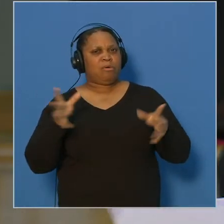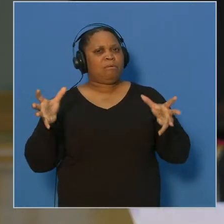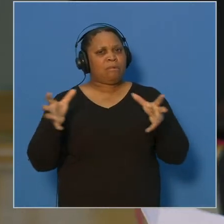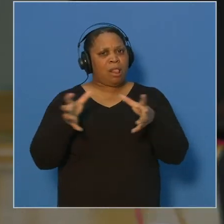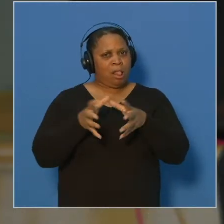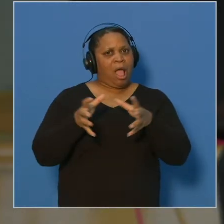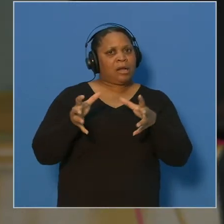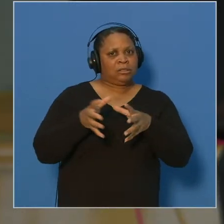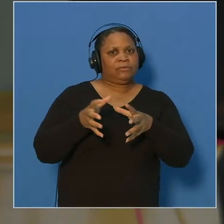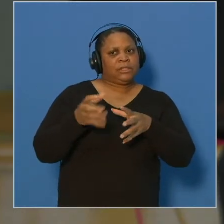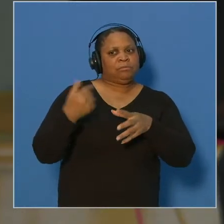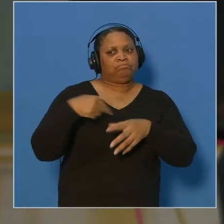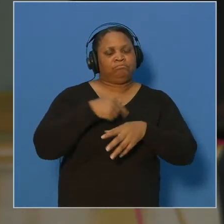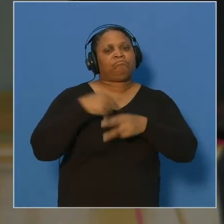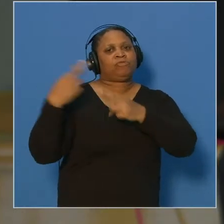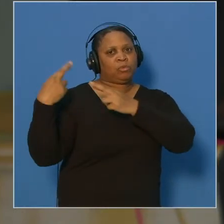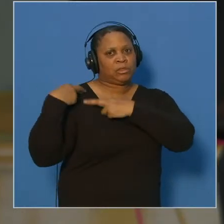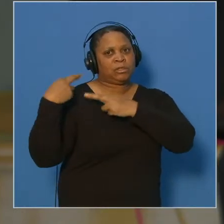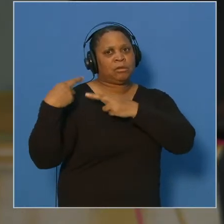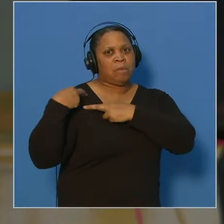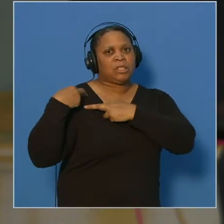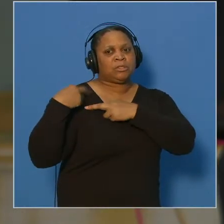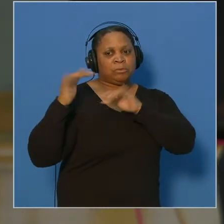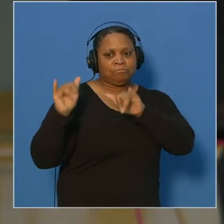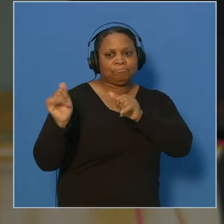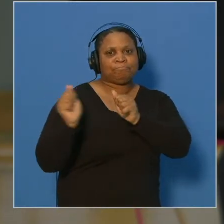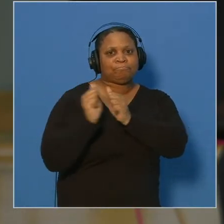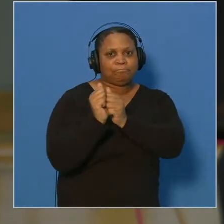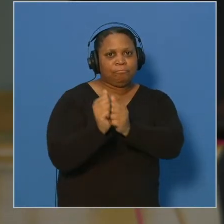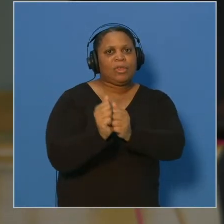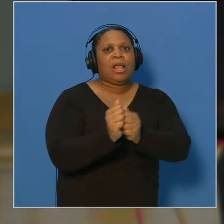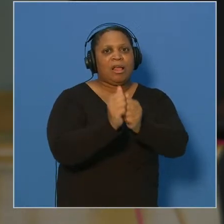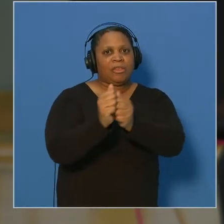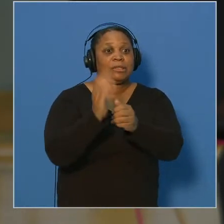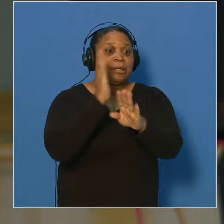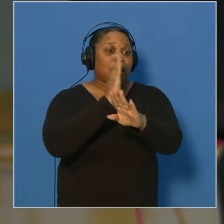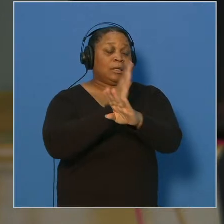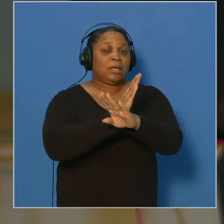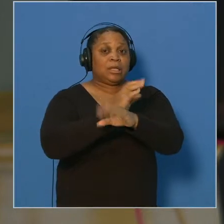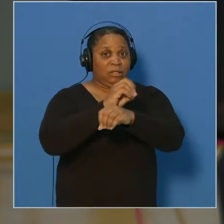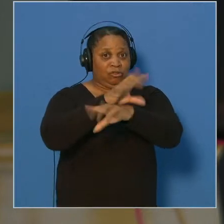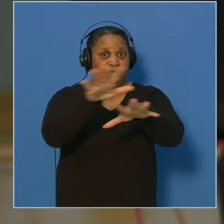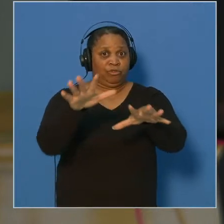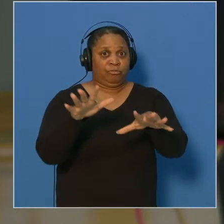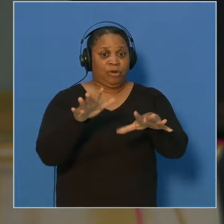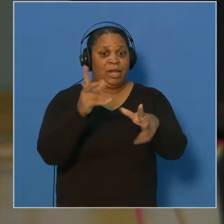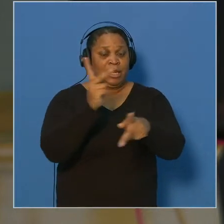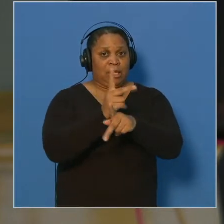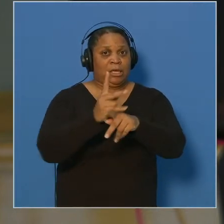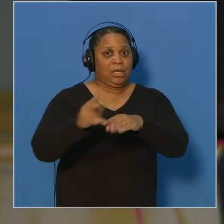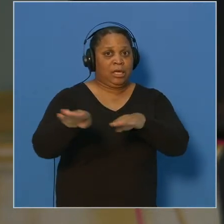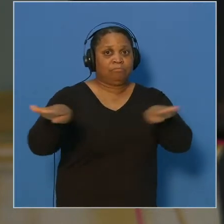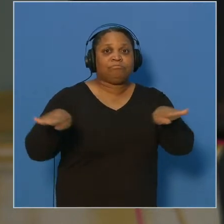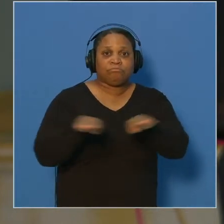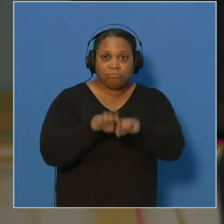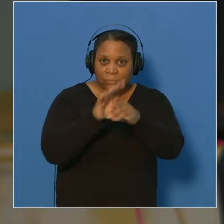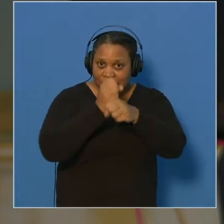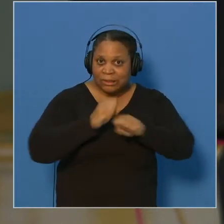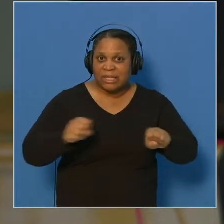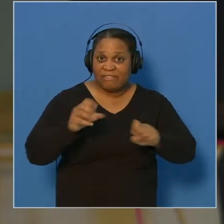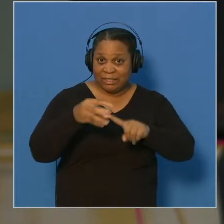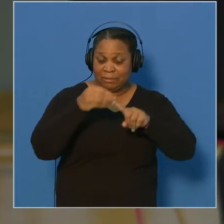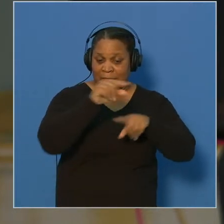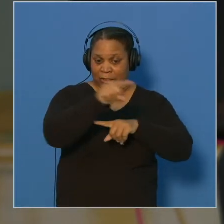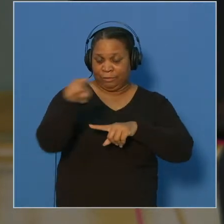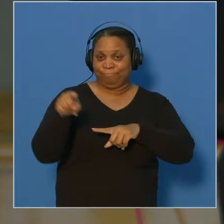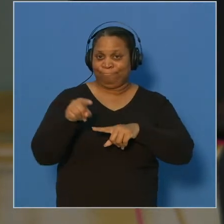Collectively, we have a responsibility to work together to stop the spread of the virus and to keep our island homes safe, especially for those in